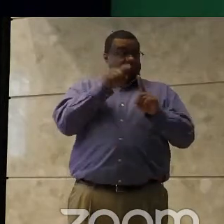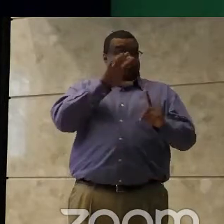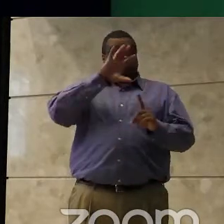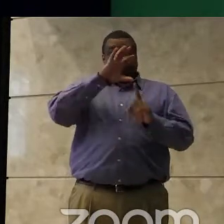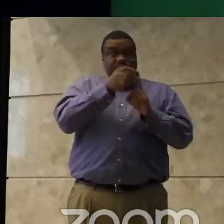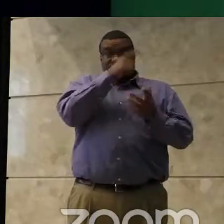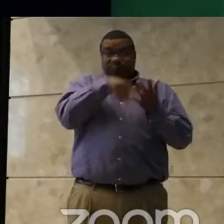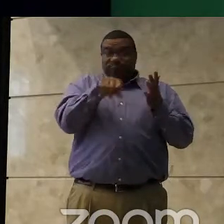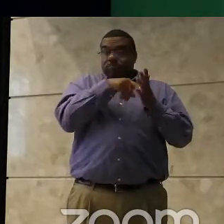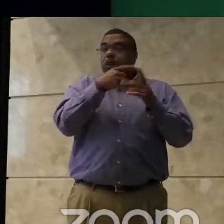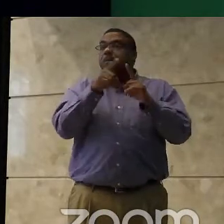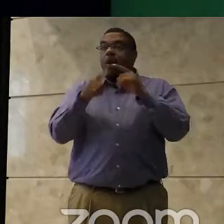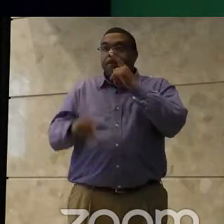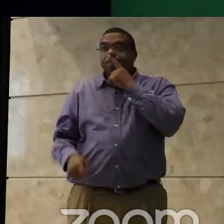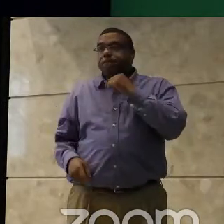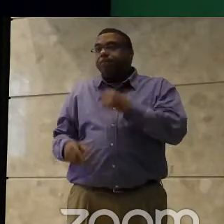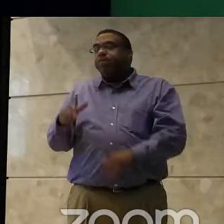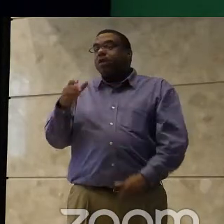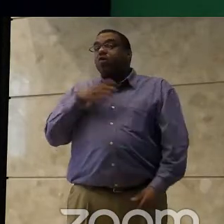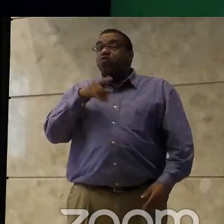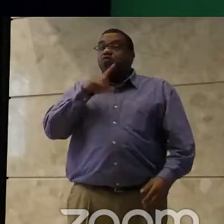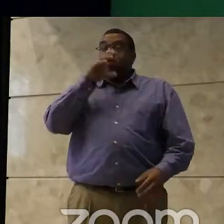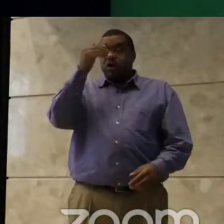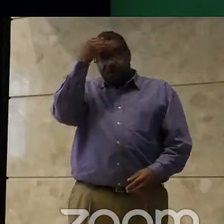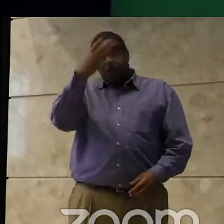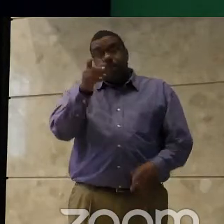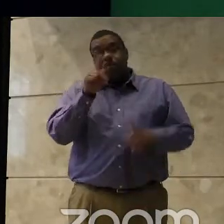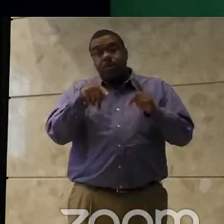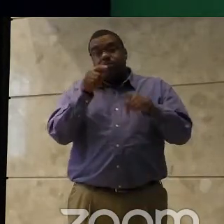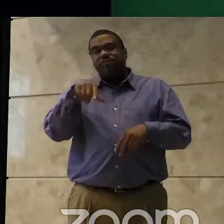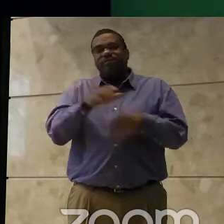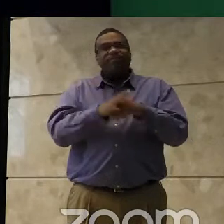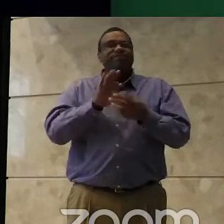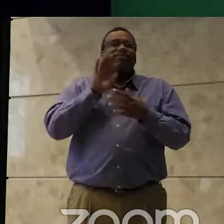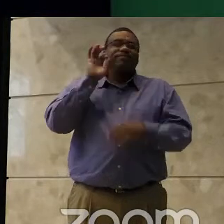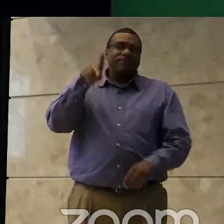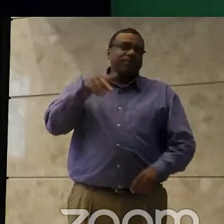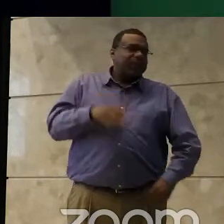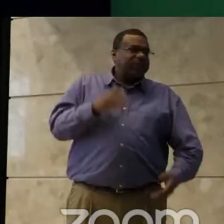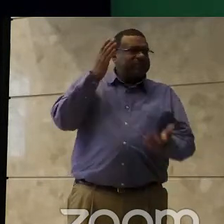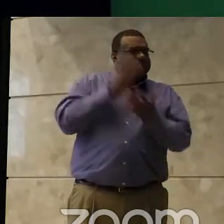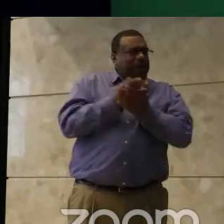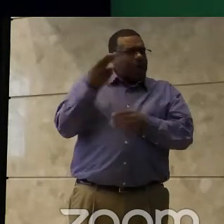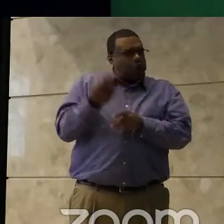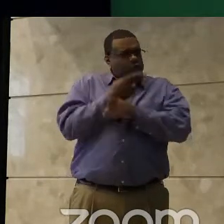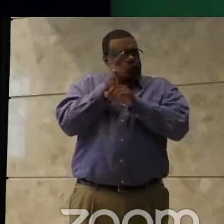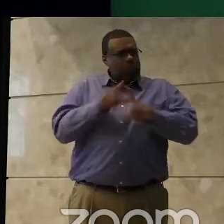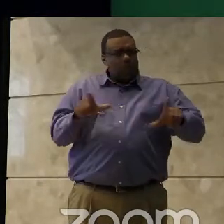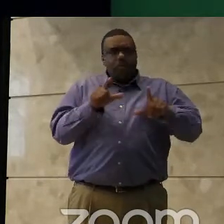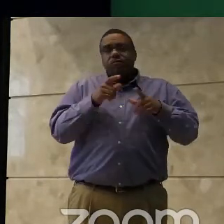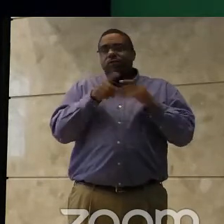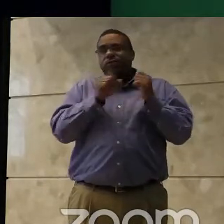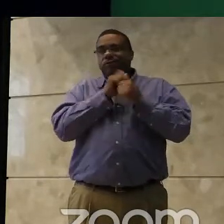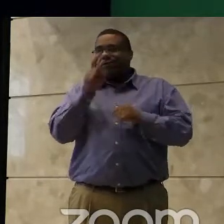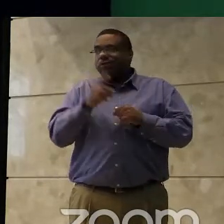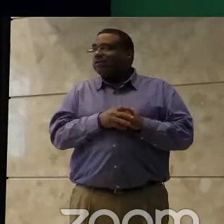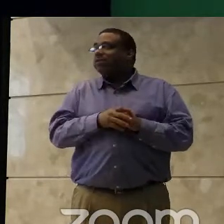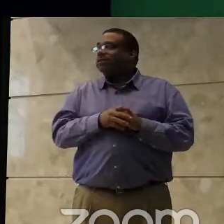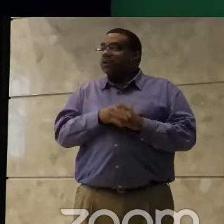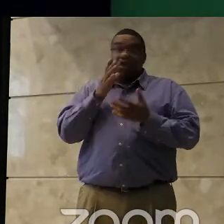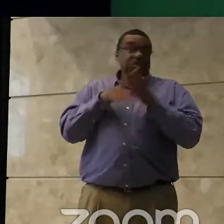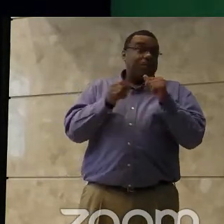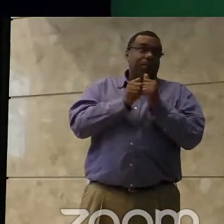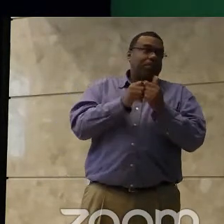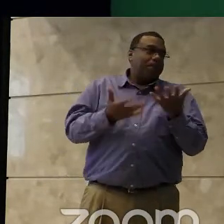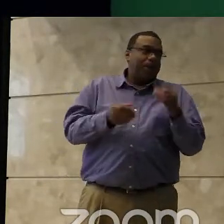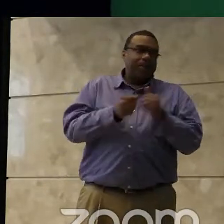So my approach is to say to people, let's stop using that language. Let me say something that some of you may